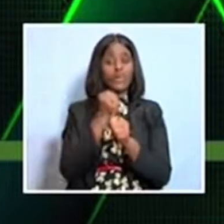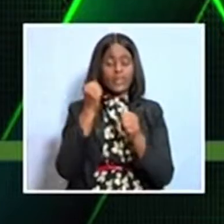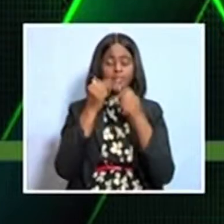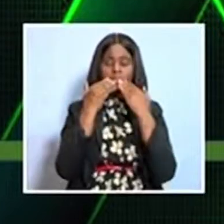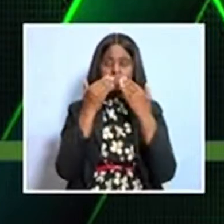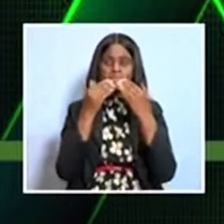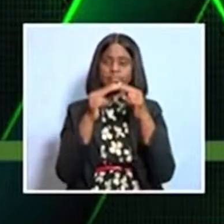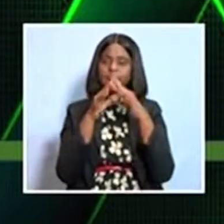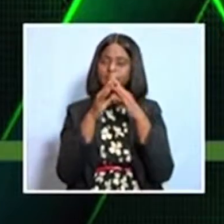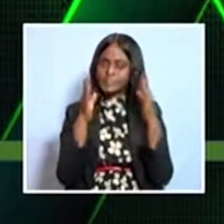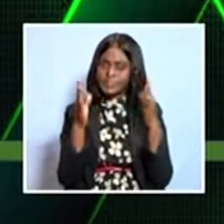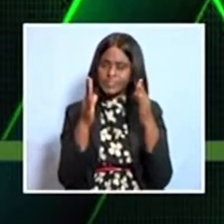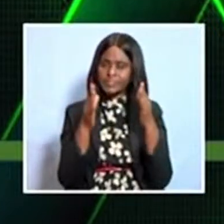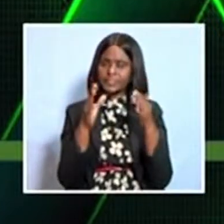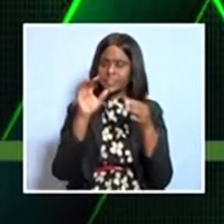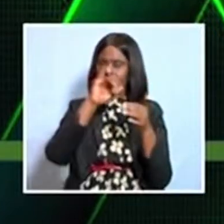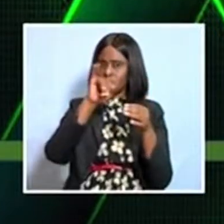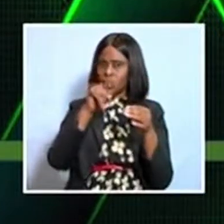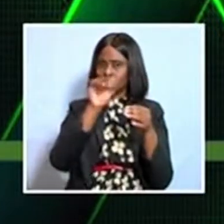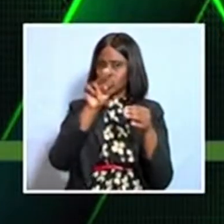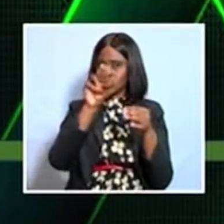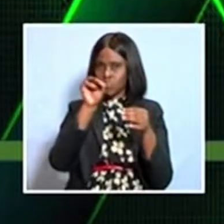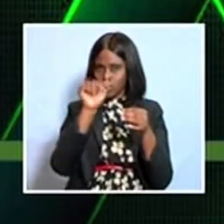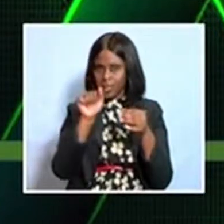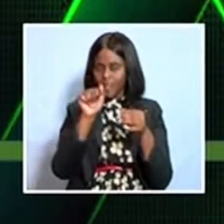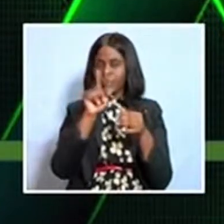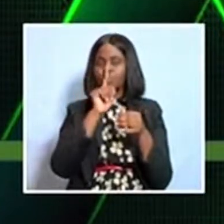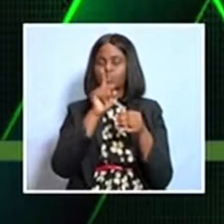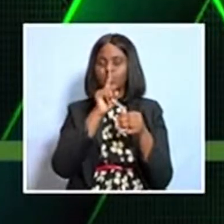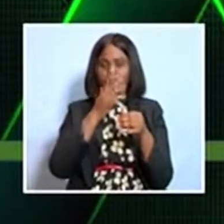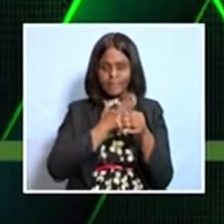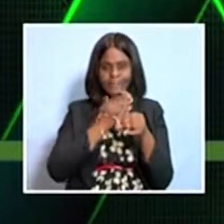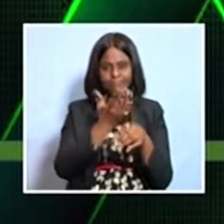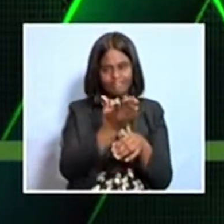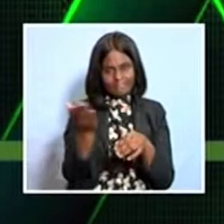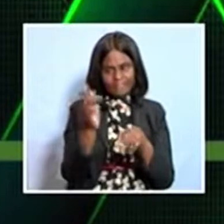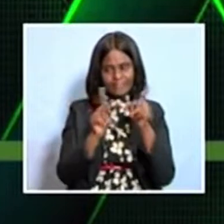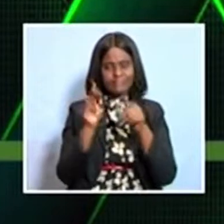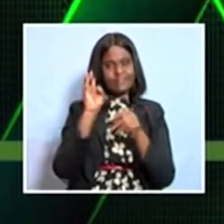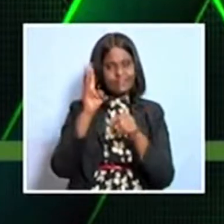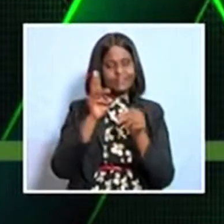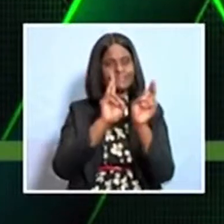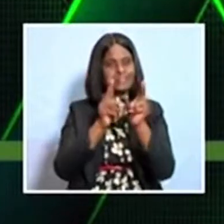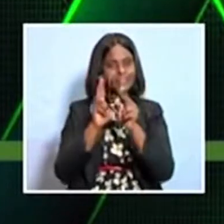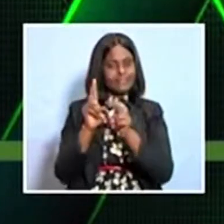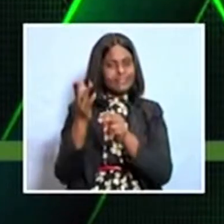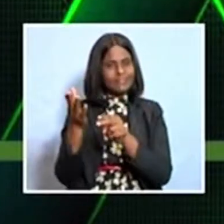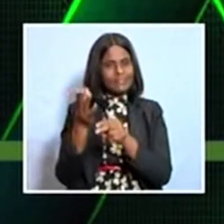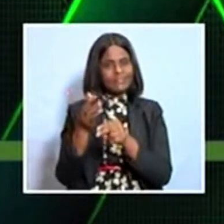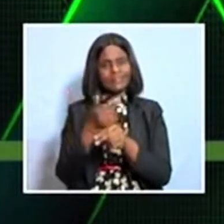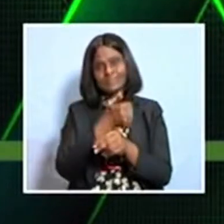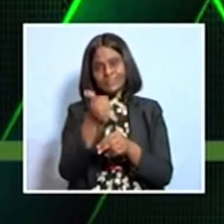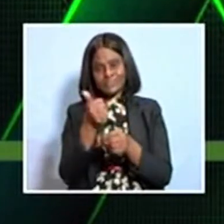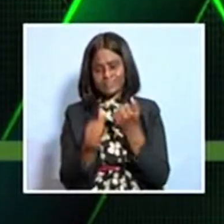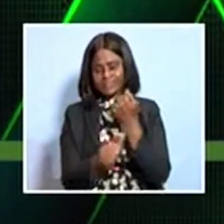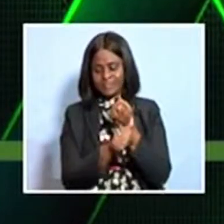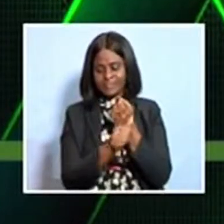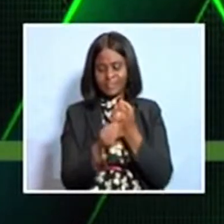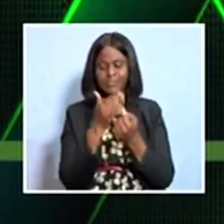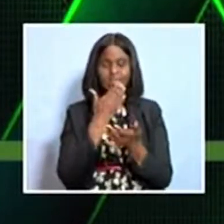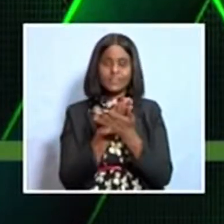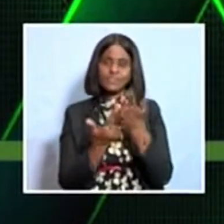much, Juma. I'm sure my panelists here will be able to respond to that. Samantha from Kafue, good